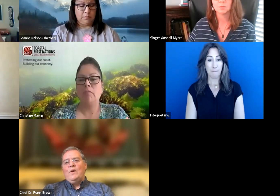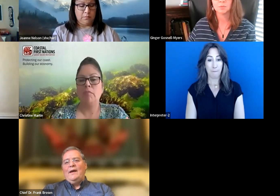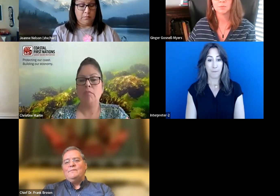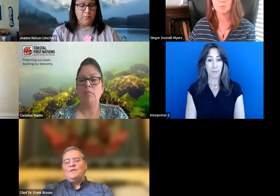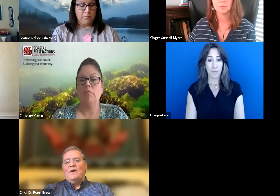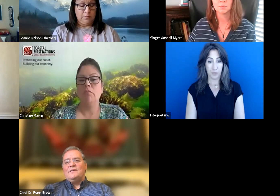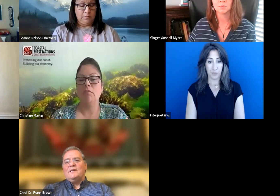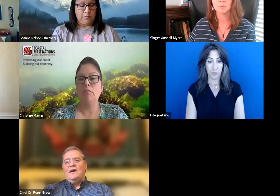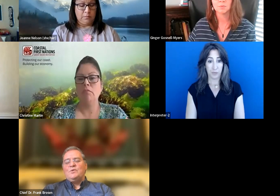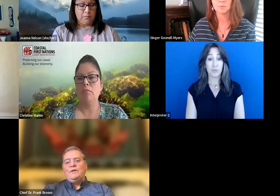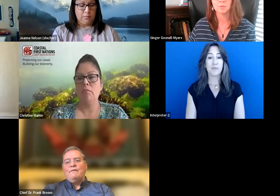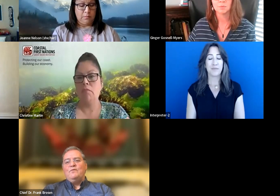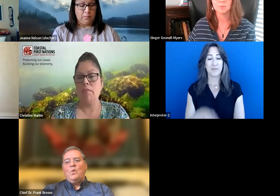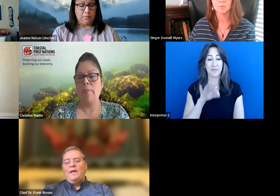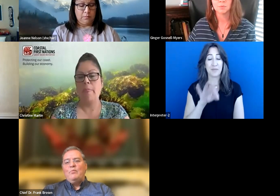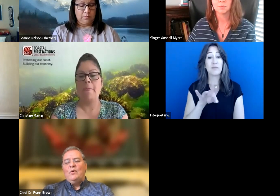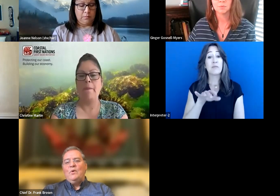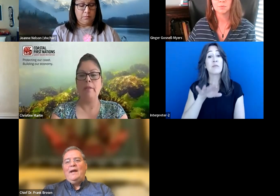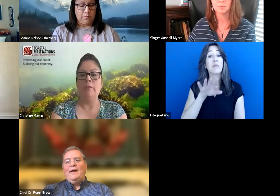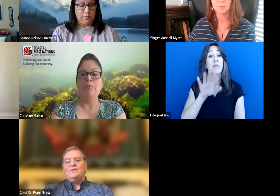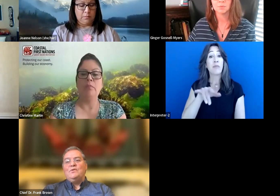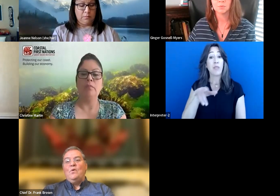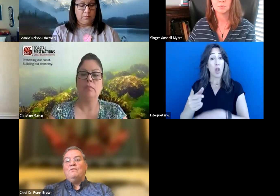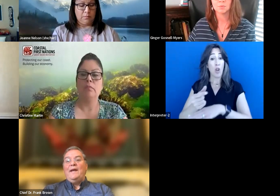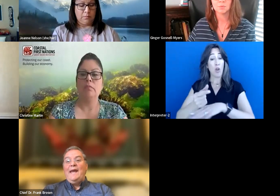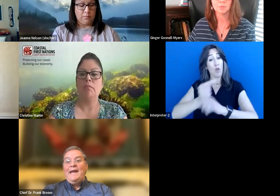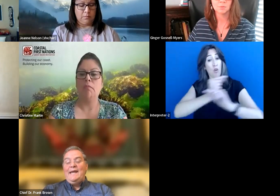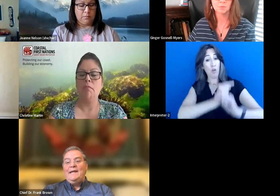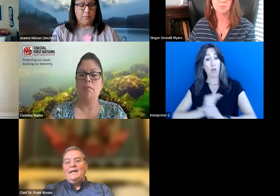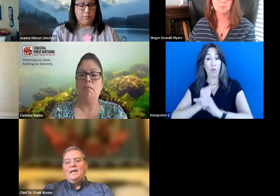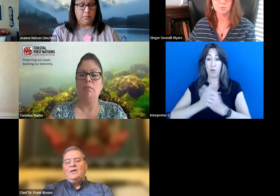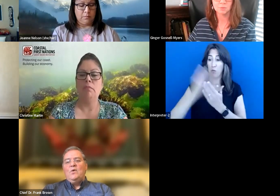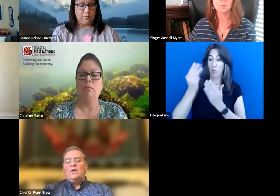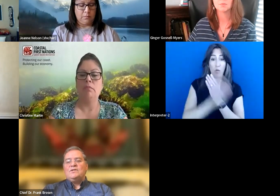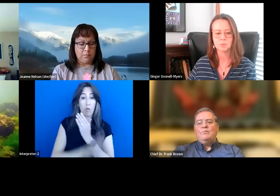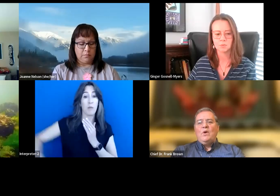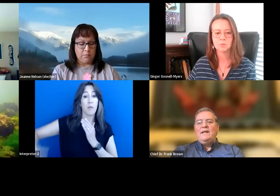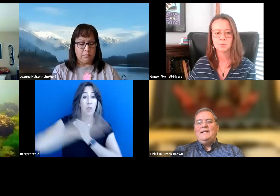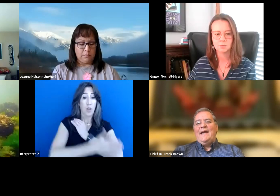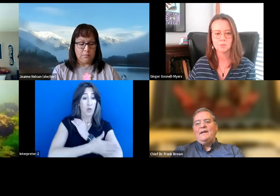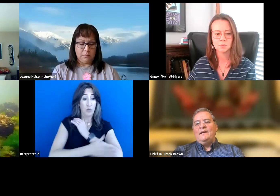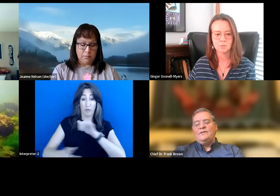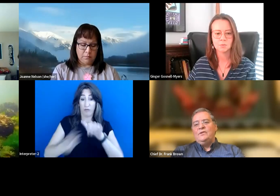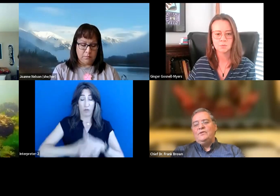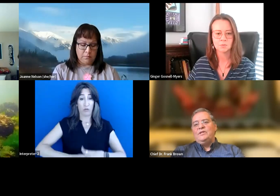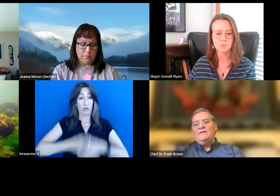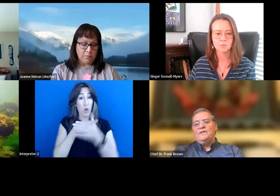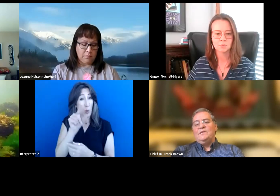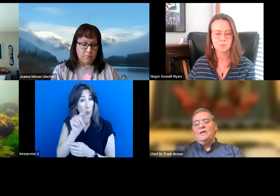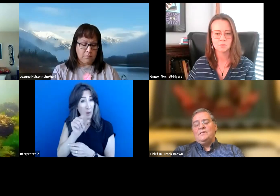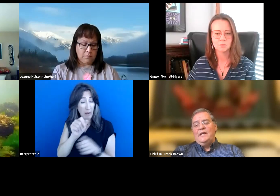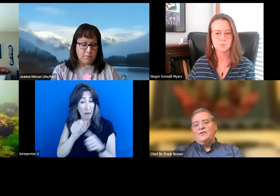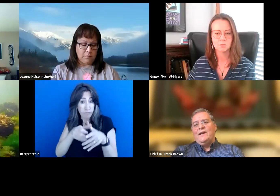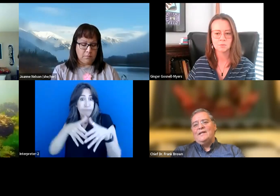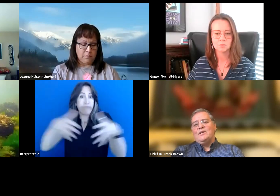programs across the country from 20 programs to over 80. You know, we're supporting Canada to achieve